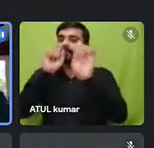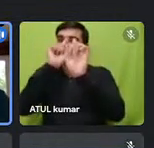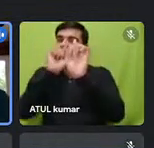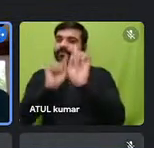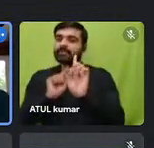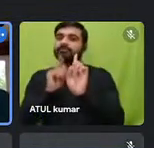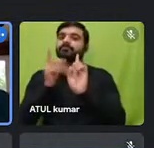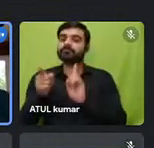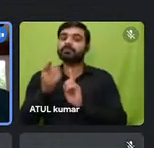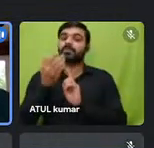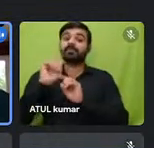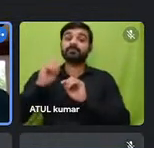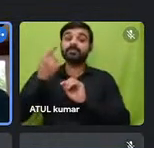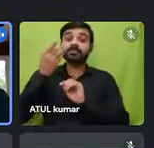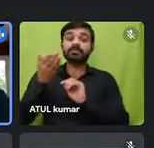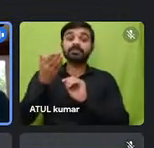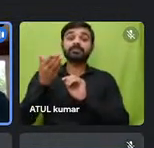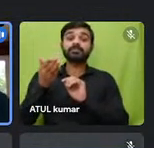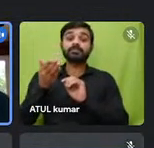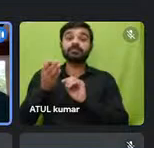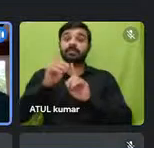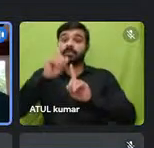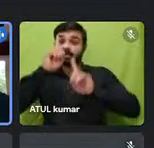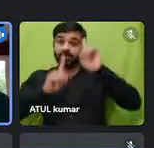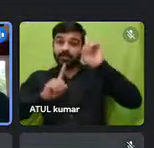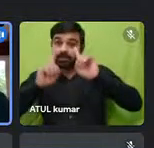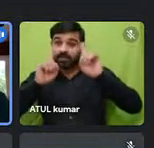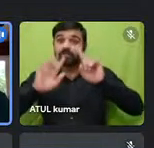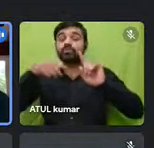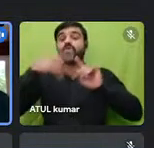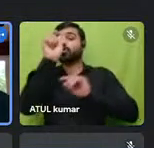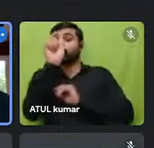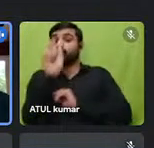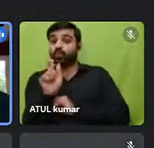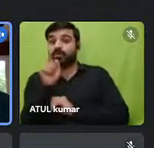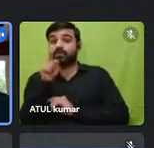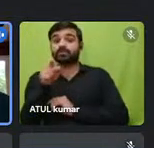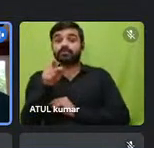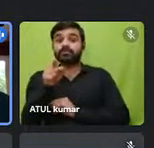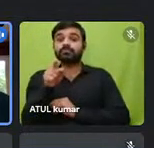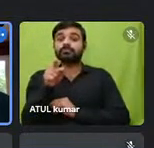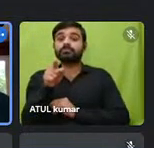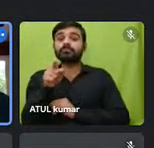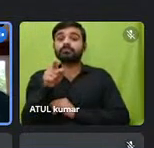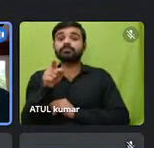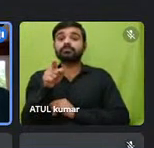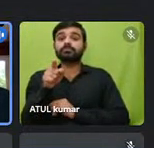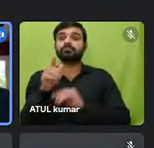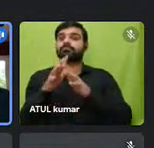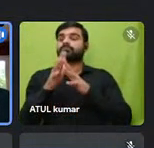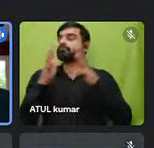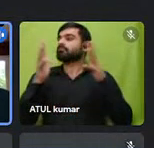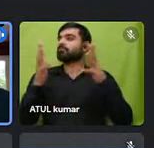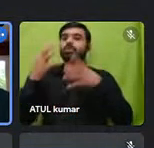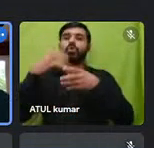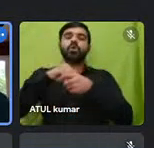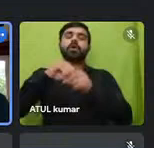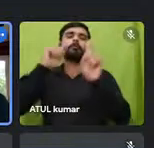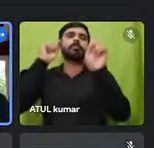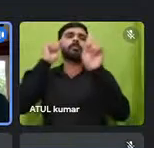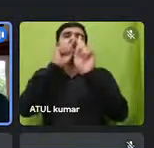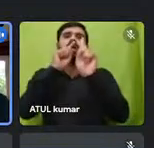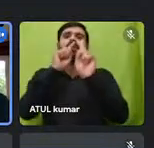first sort of step between a gesture and a word is to hold an